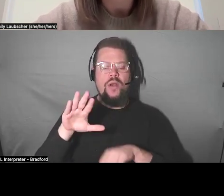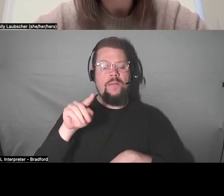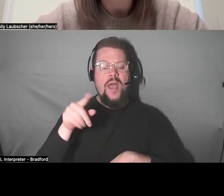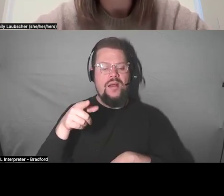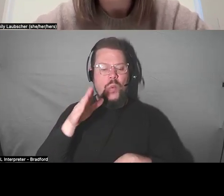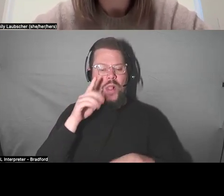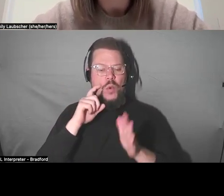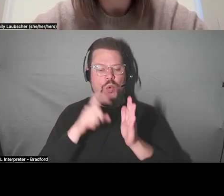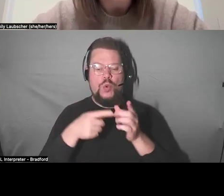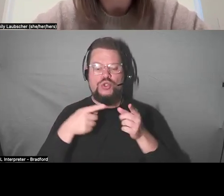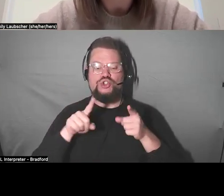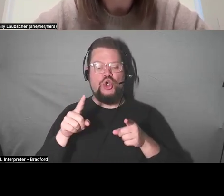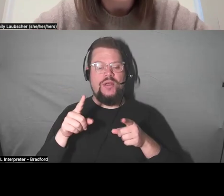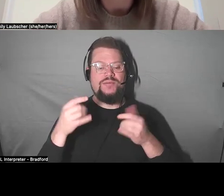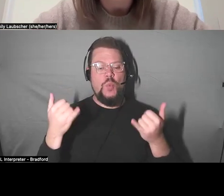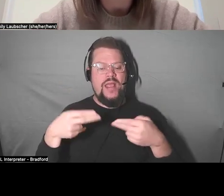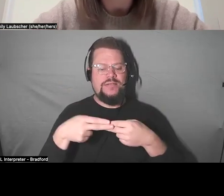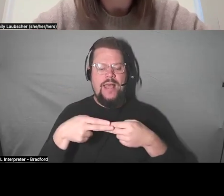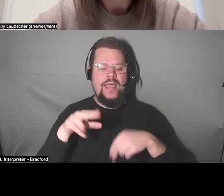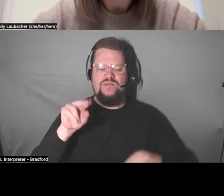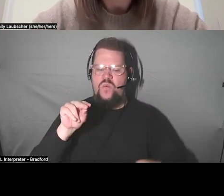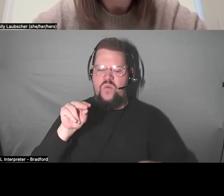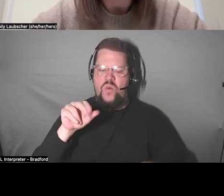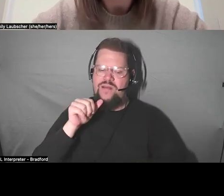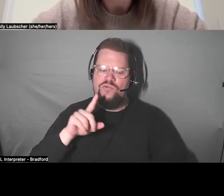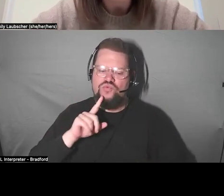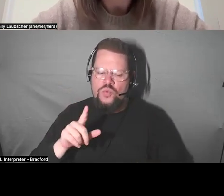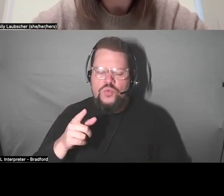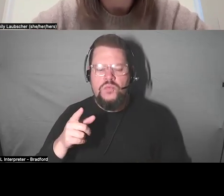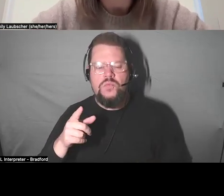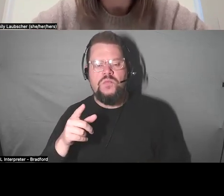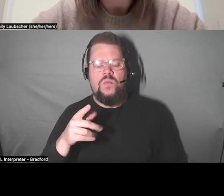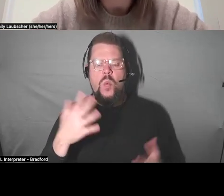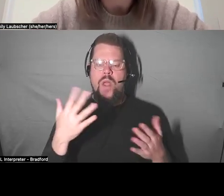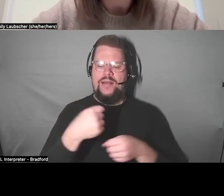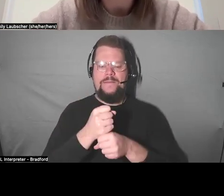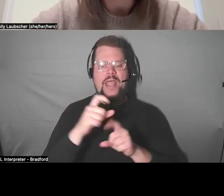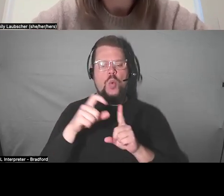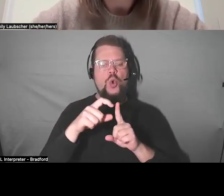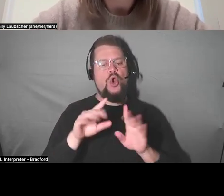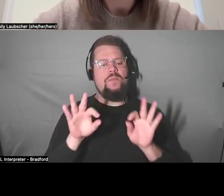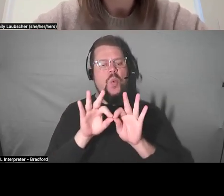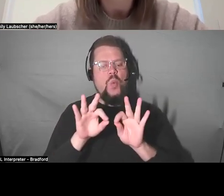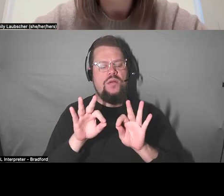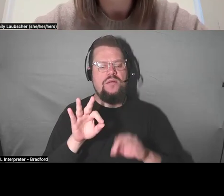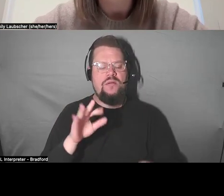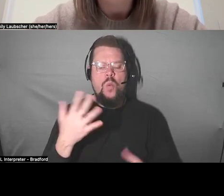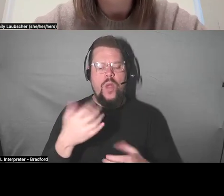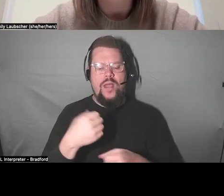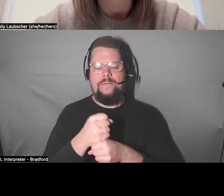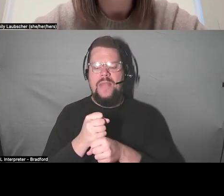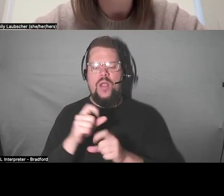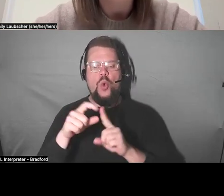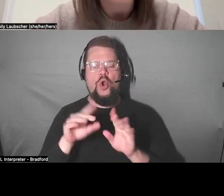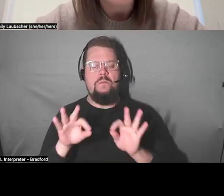see in today's slides, that's actually not the case. So what makes a word important, and especially what makes a word important